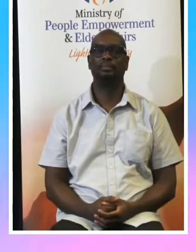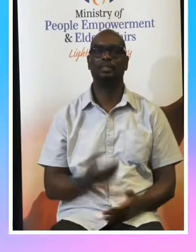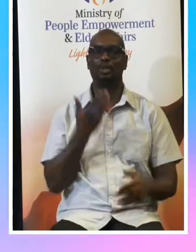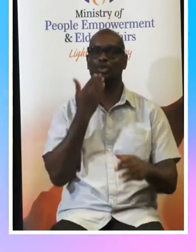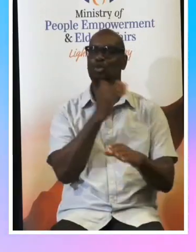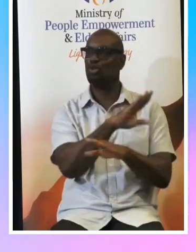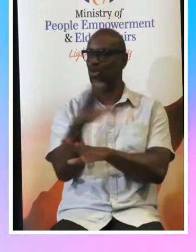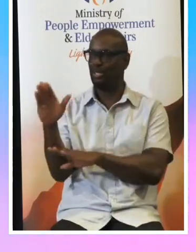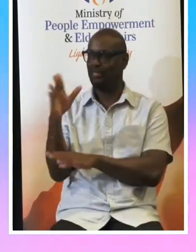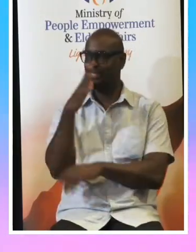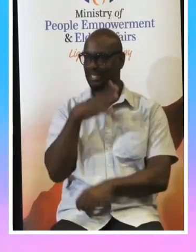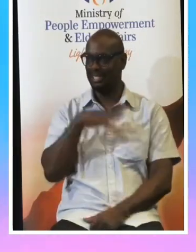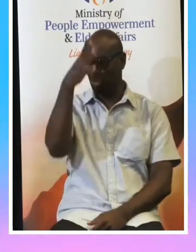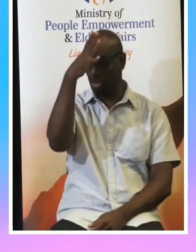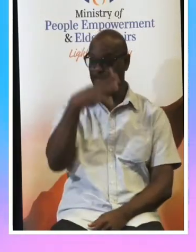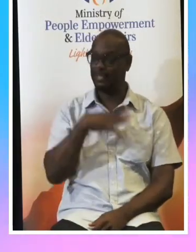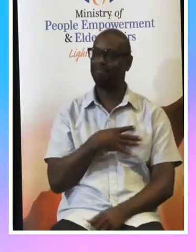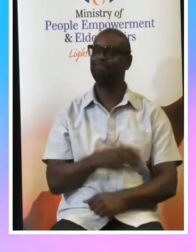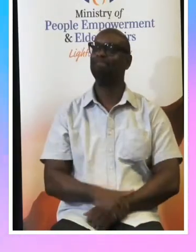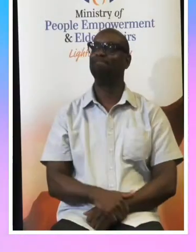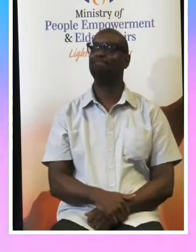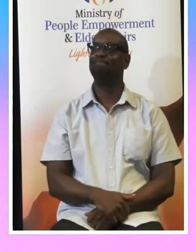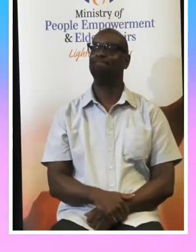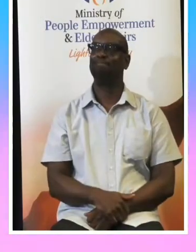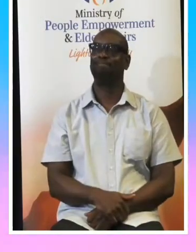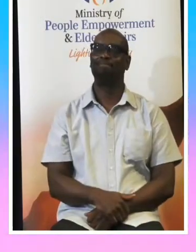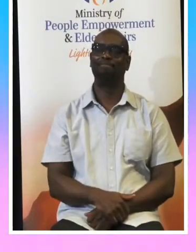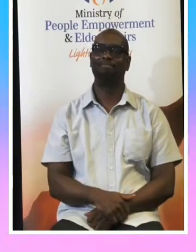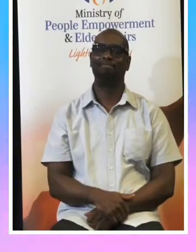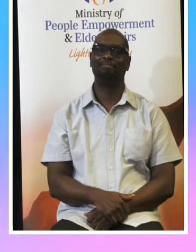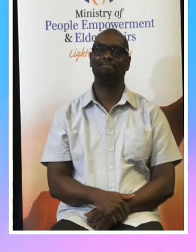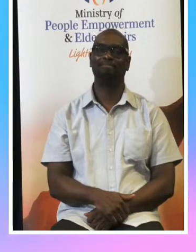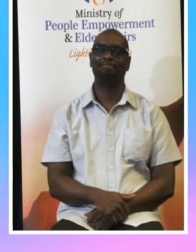Good evening, ladies and gentlemen.